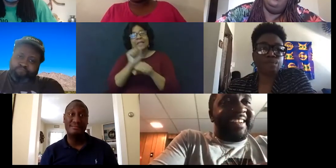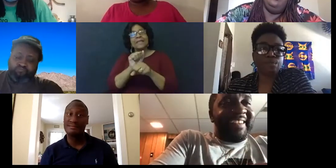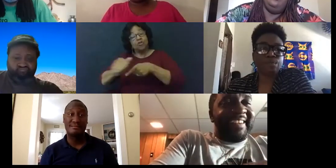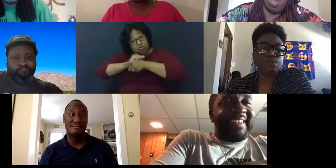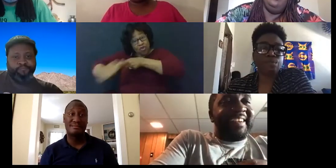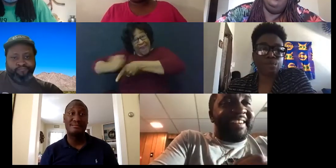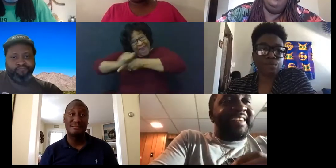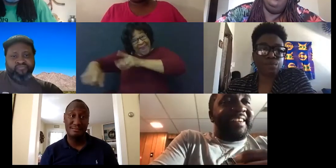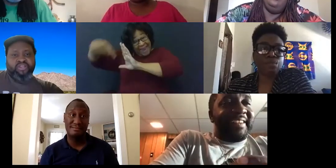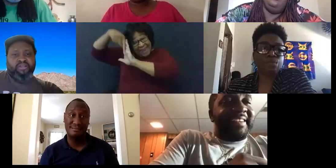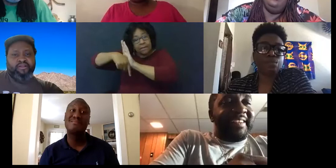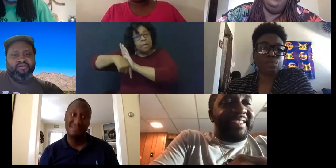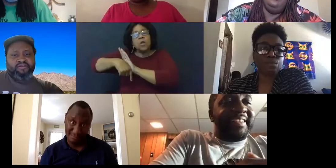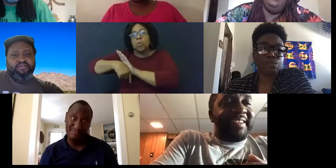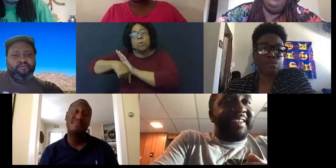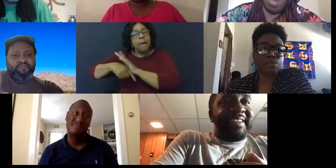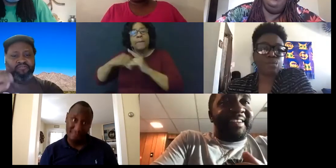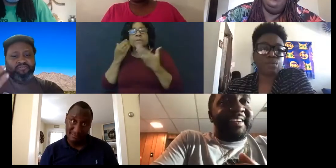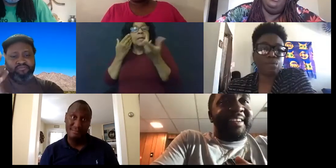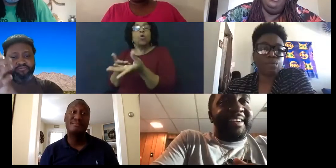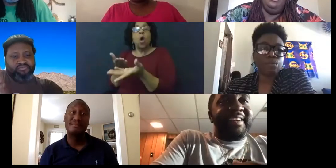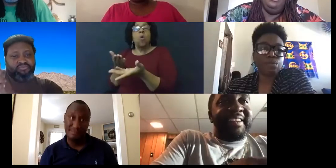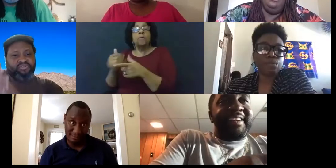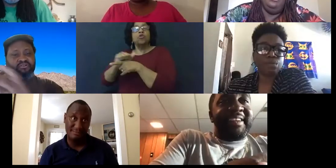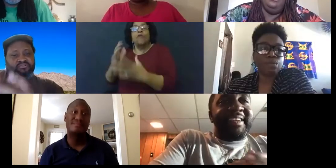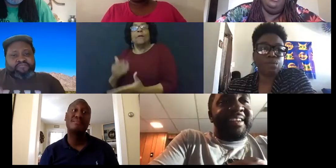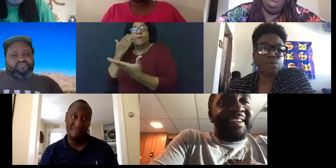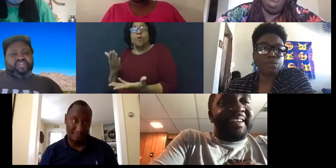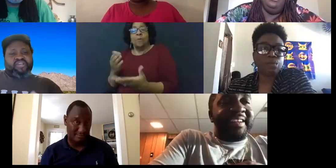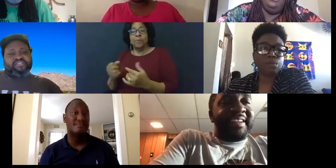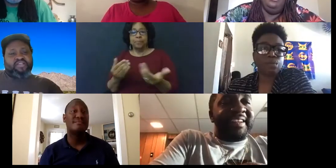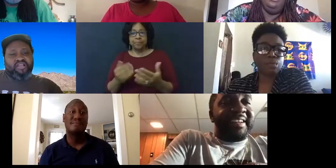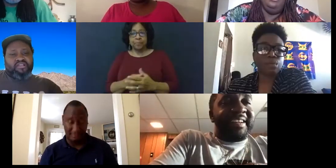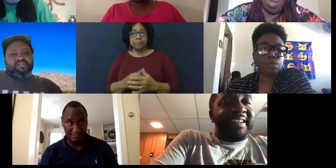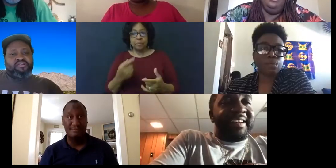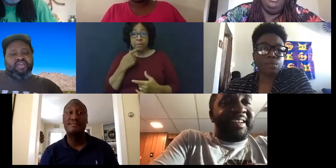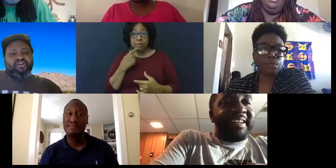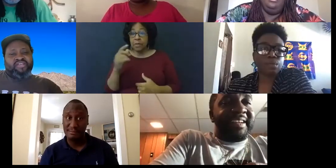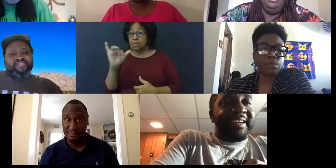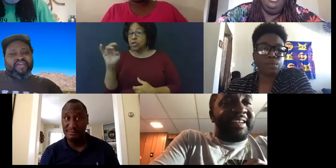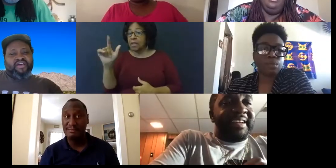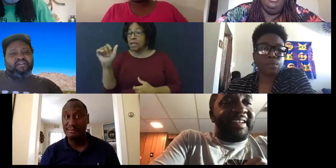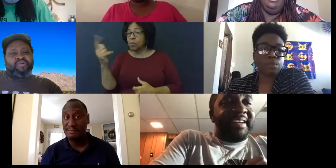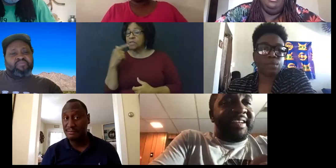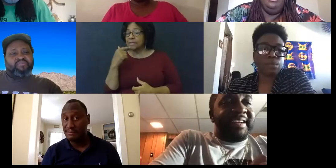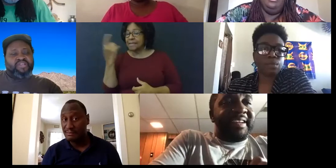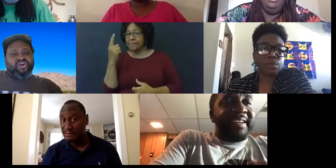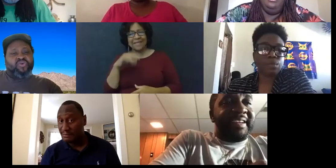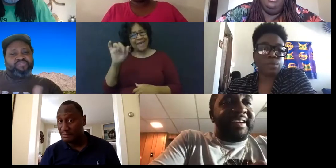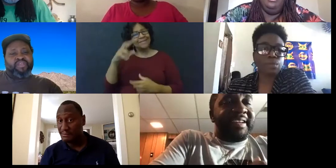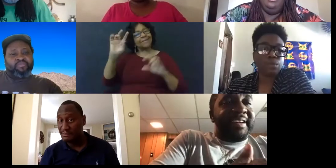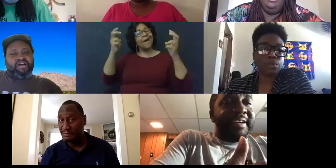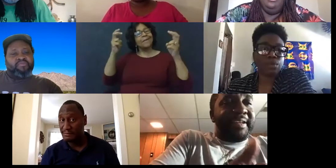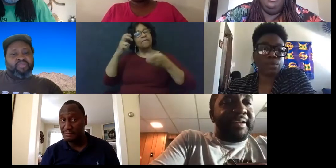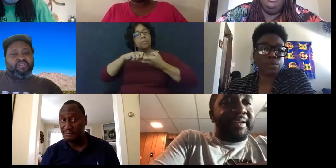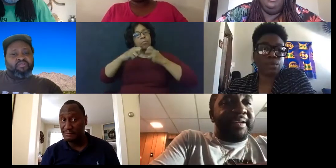us. And so when you, I guess anybody, go ahead. What did you want to say something, Jaleel? Yeah, no, isn't that kind of the problem? And it's always